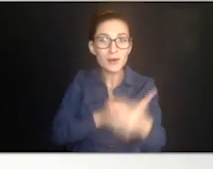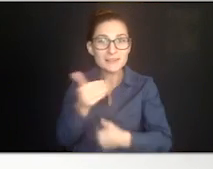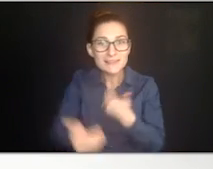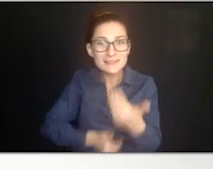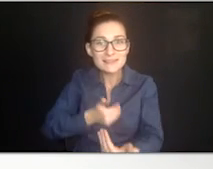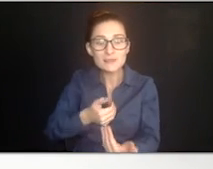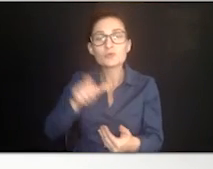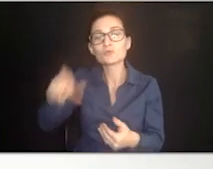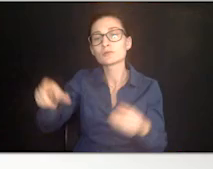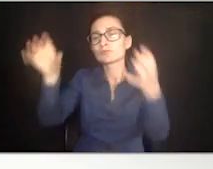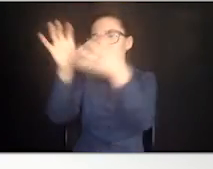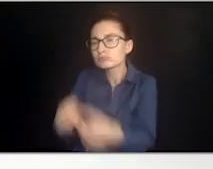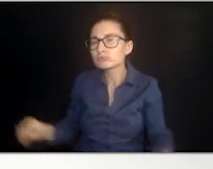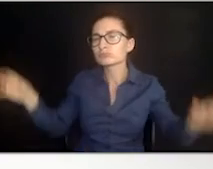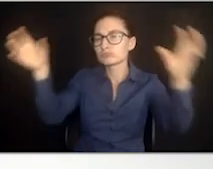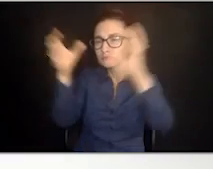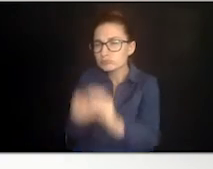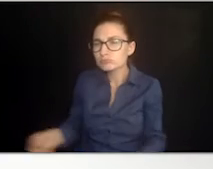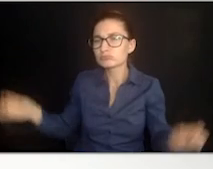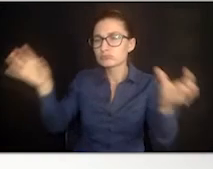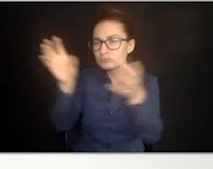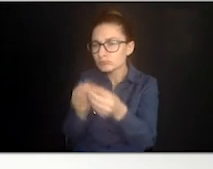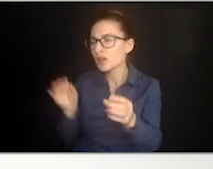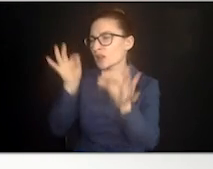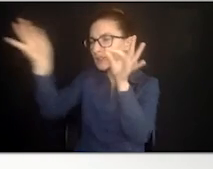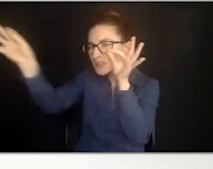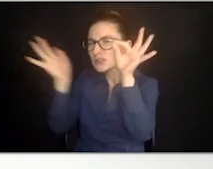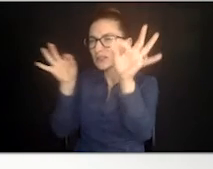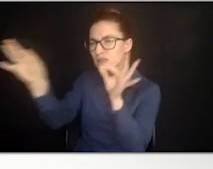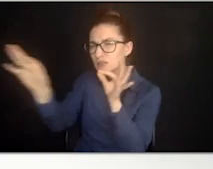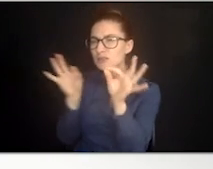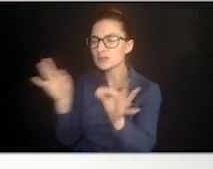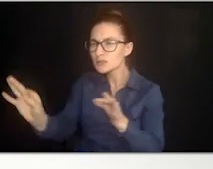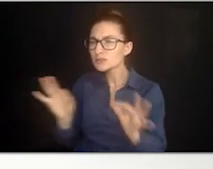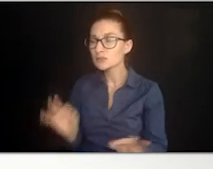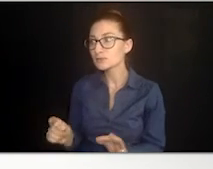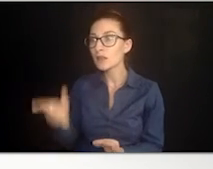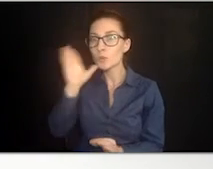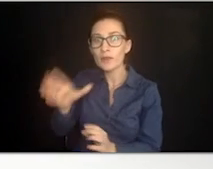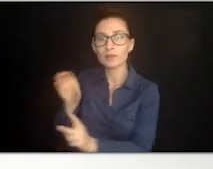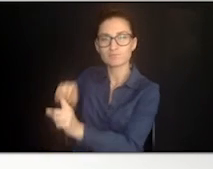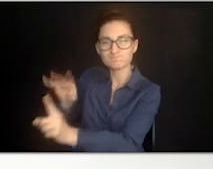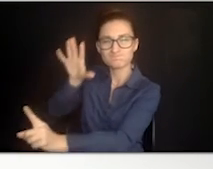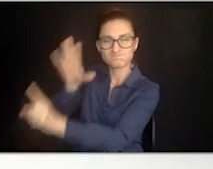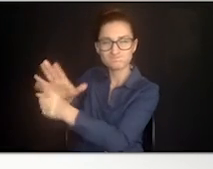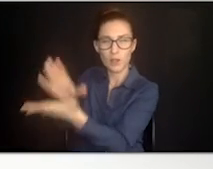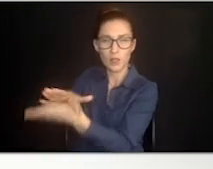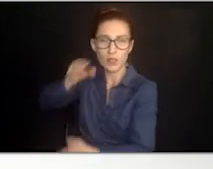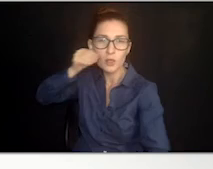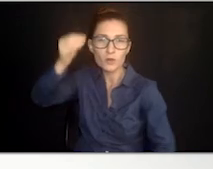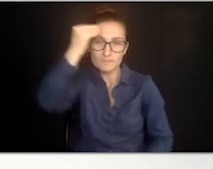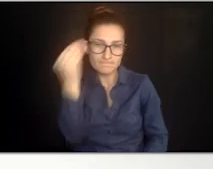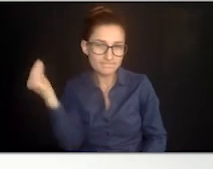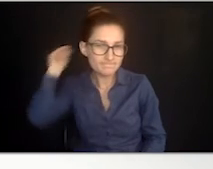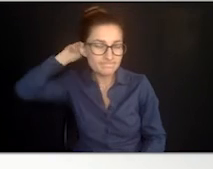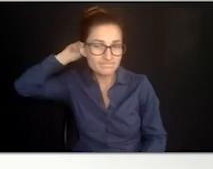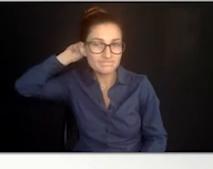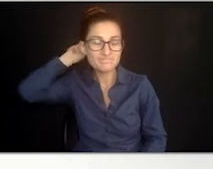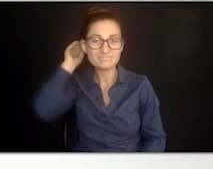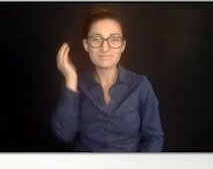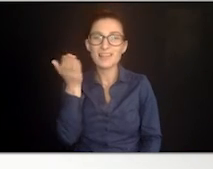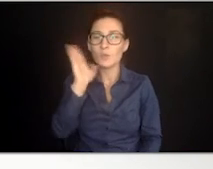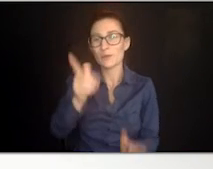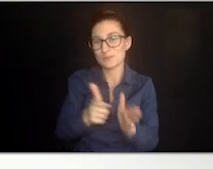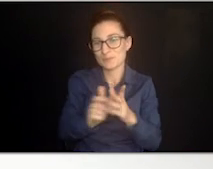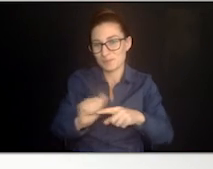the more you can narrate all of your everyday activities, the more they'll learn through that. It takes practice. It seems awkward